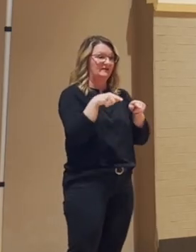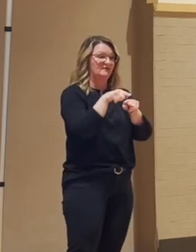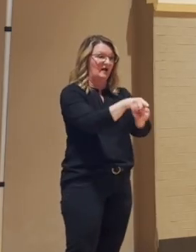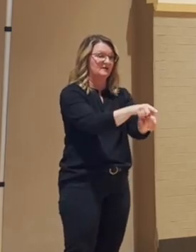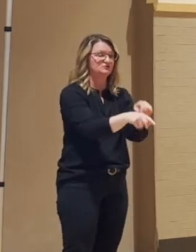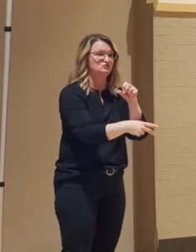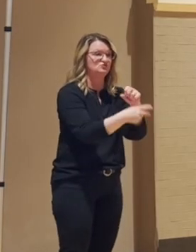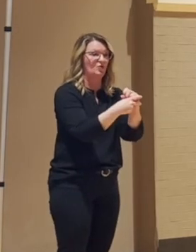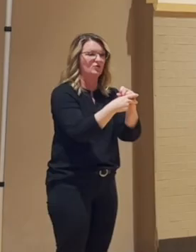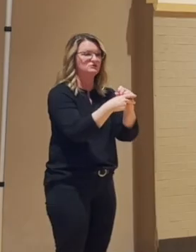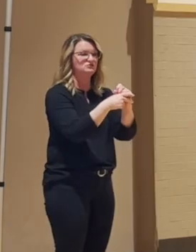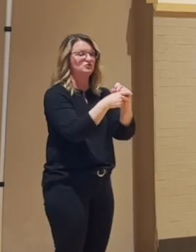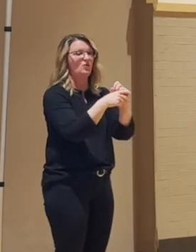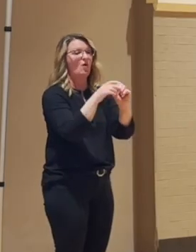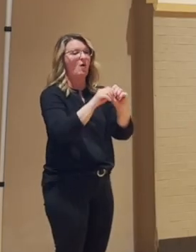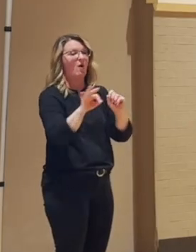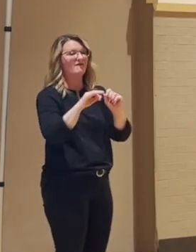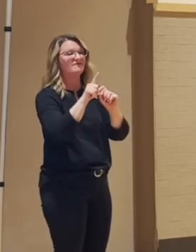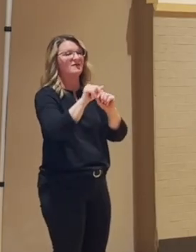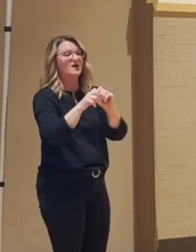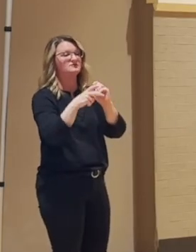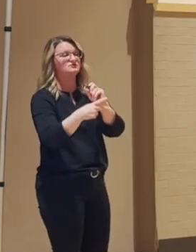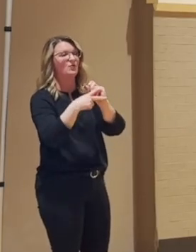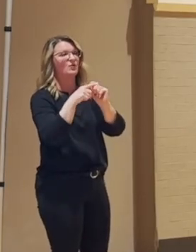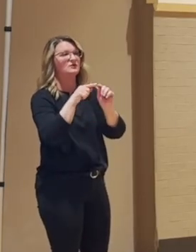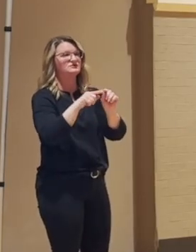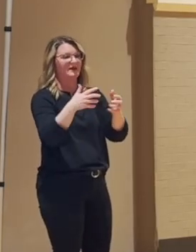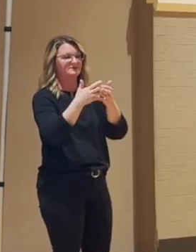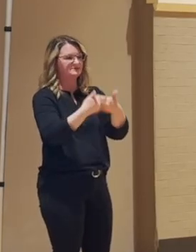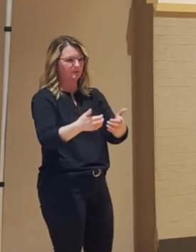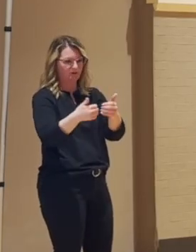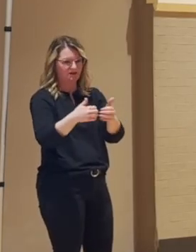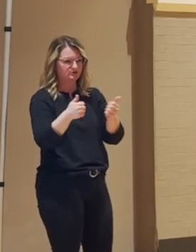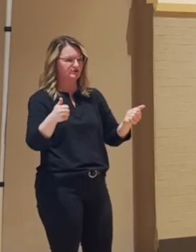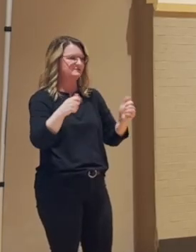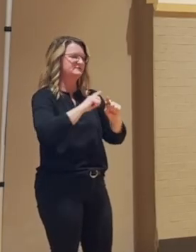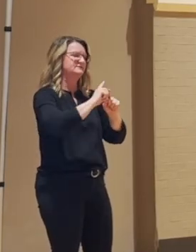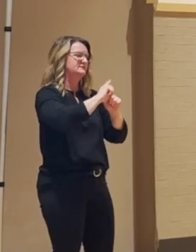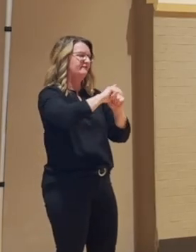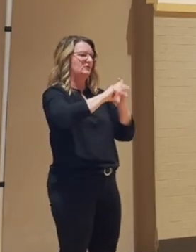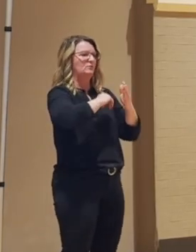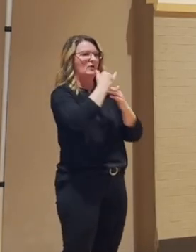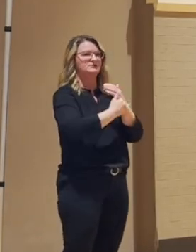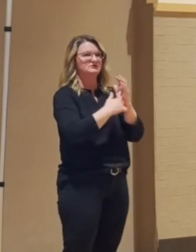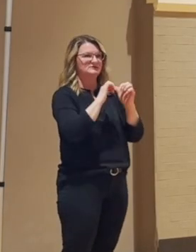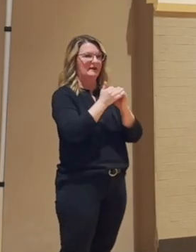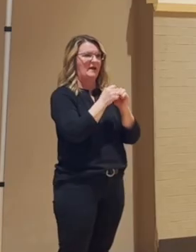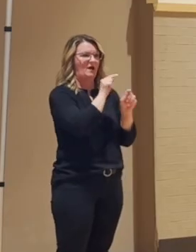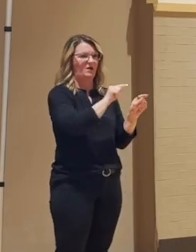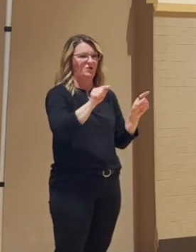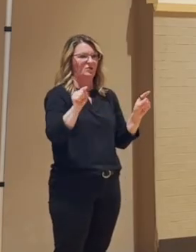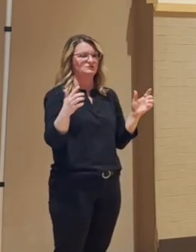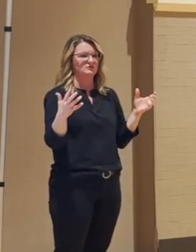and offline storage and green infrastructure and sewer separation, and all different types of projects, and how those could go into